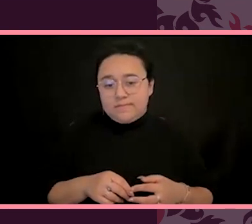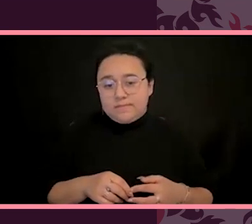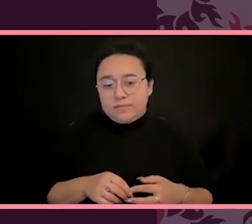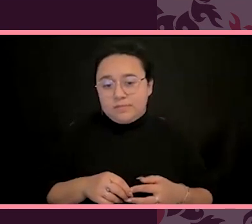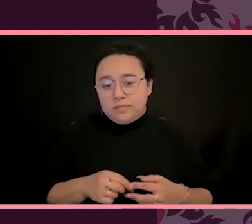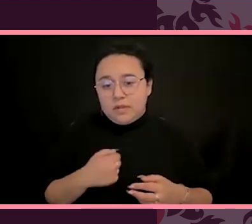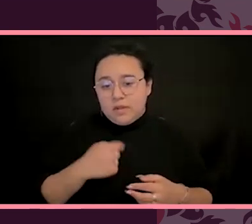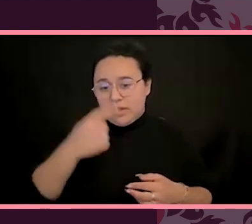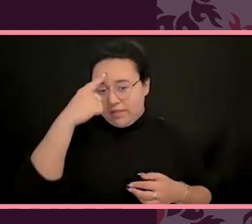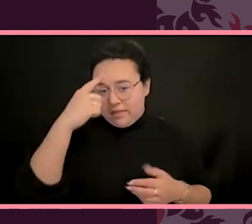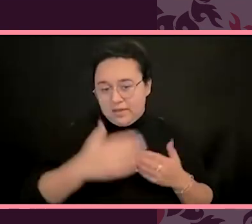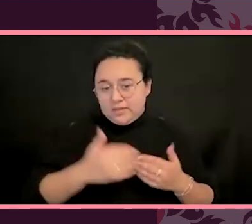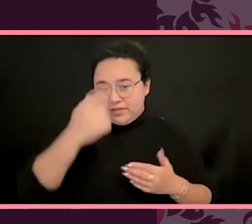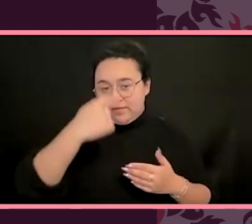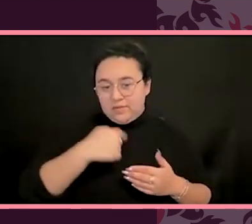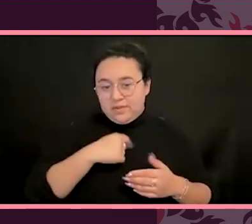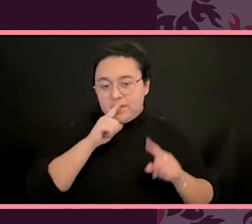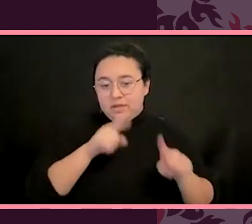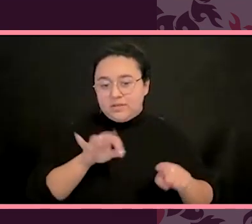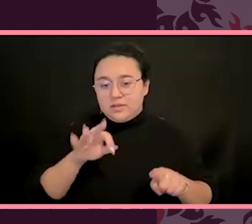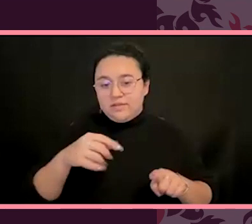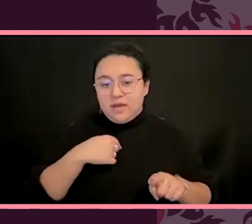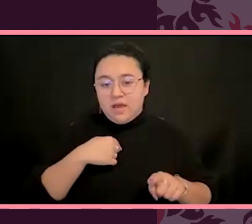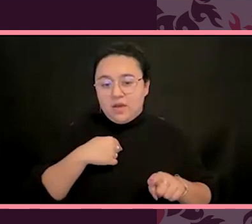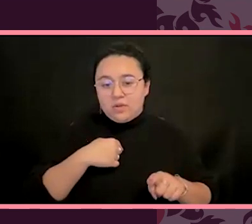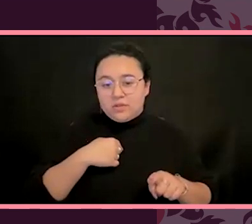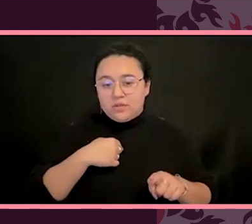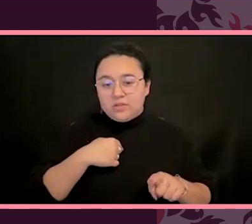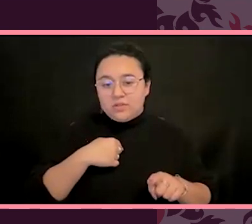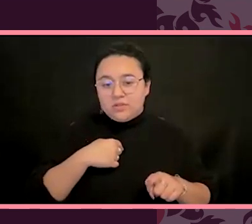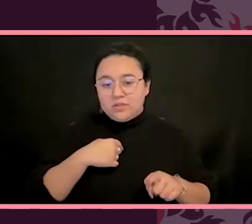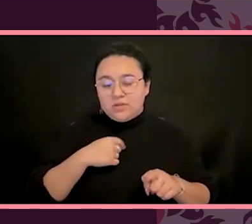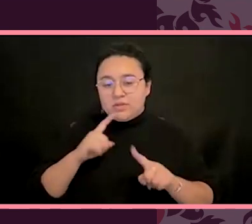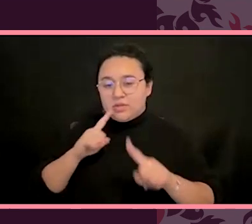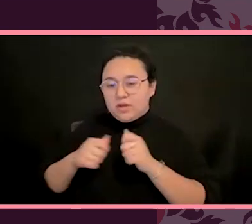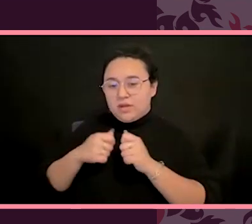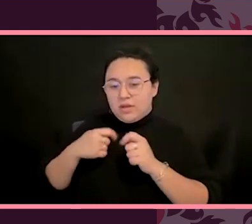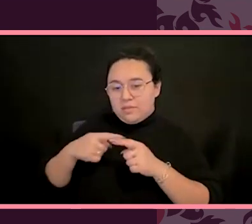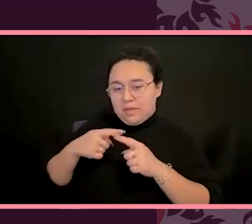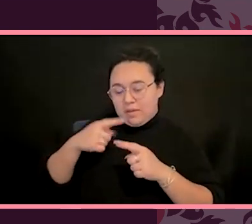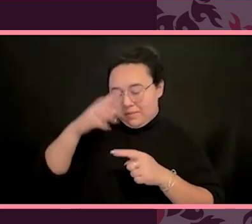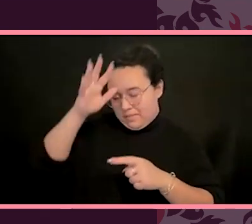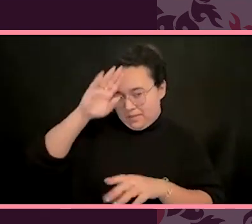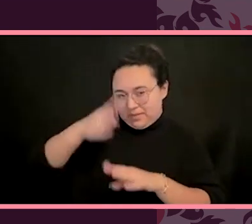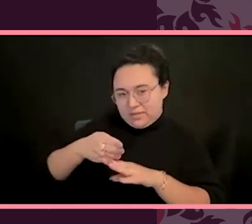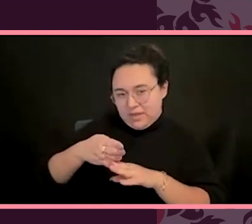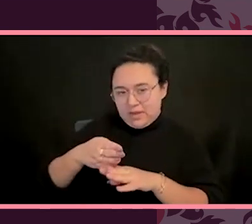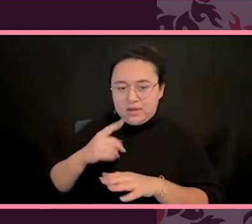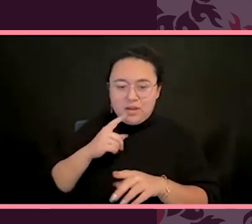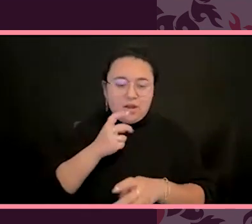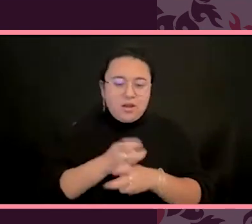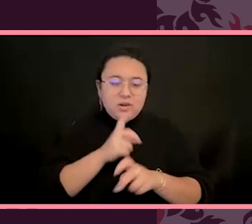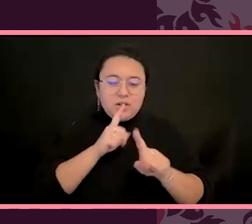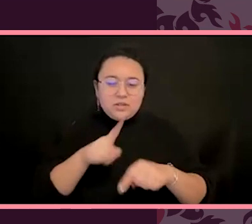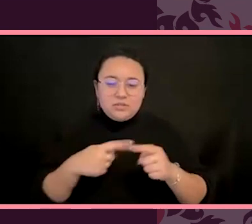I think that would be easier for me to answer if I was referring to him. It's really hard for me to answer that about myself. So I'll talk